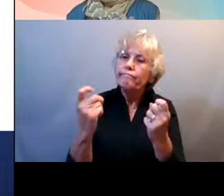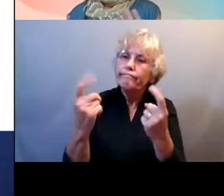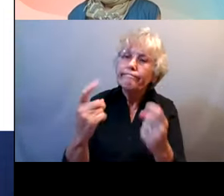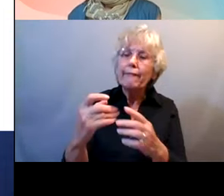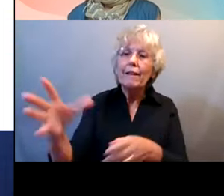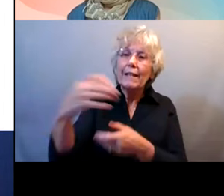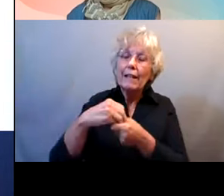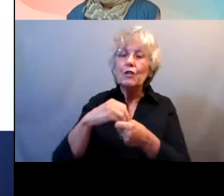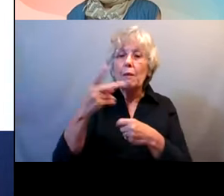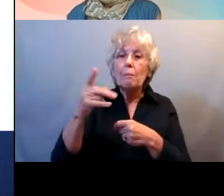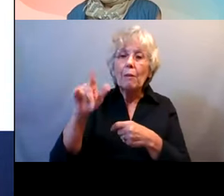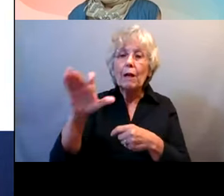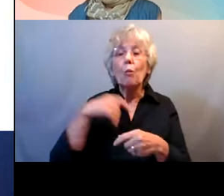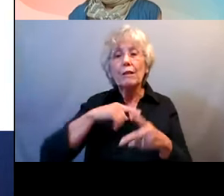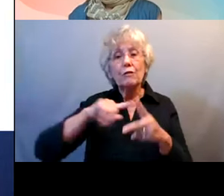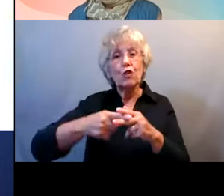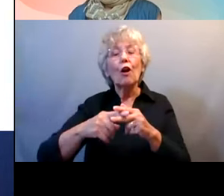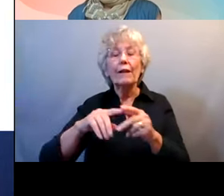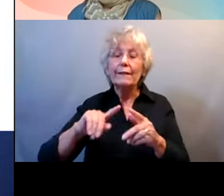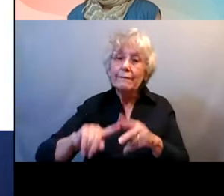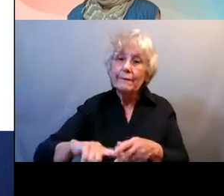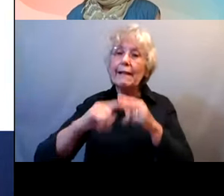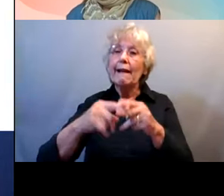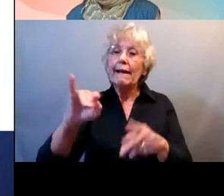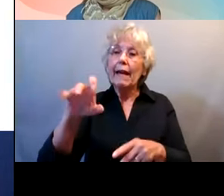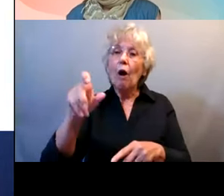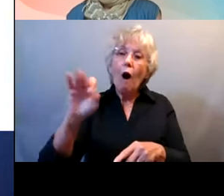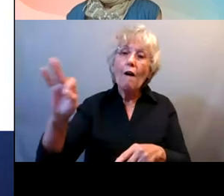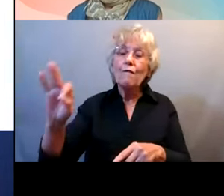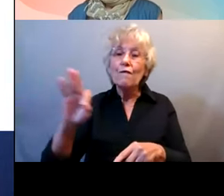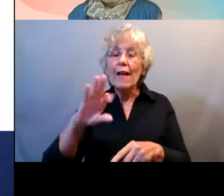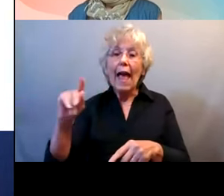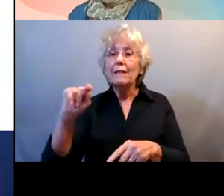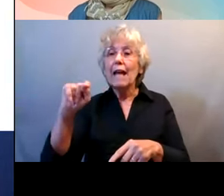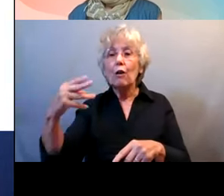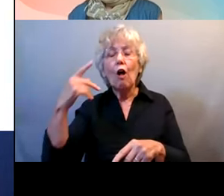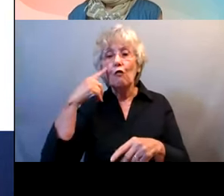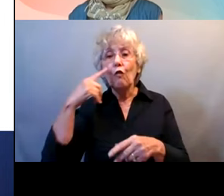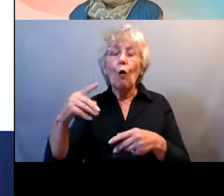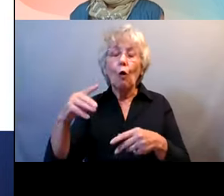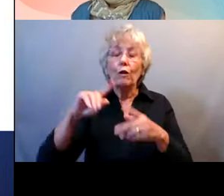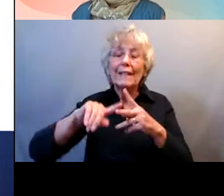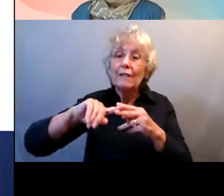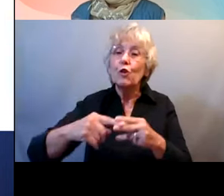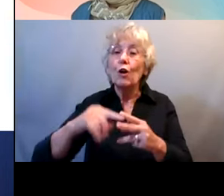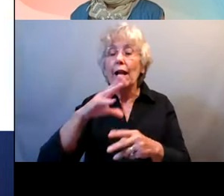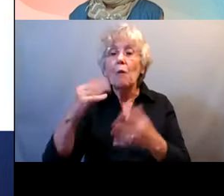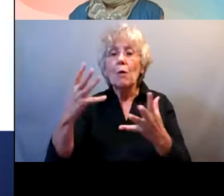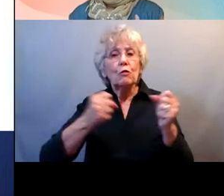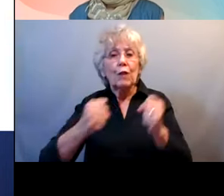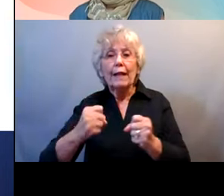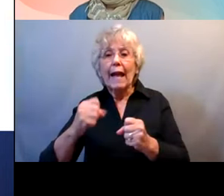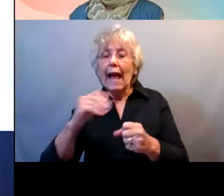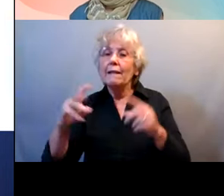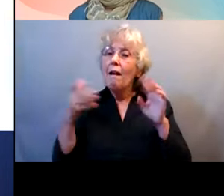hosted a kickoff convening and town halls for stakeholder engagement so that we can help strengthen and align those aging and